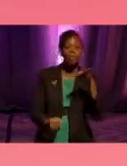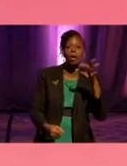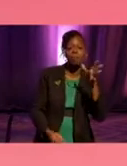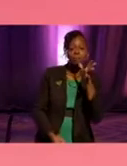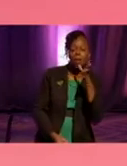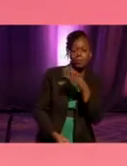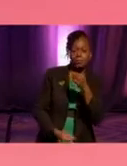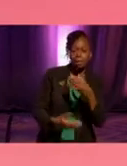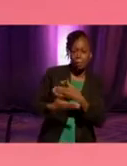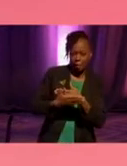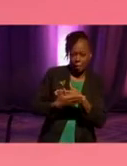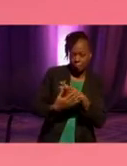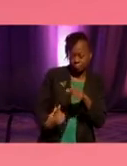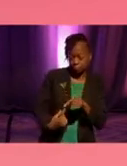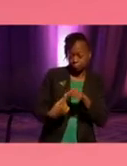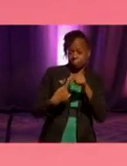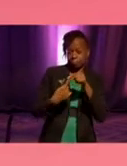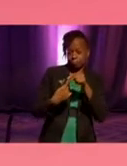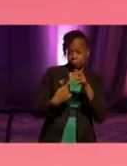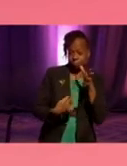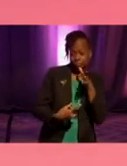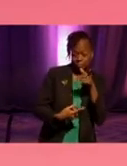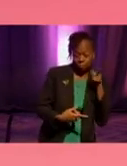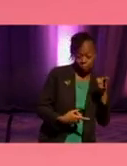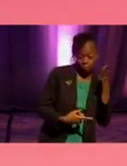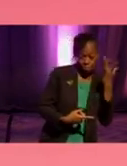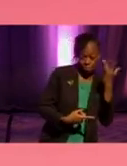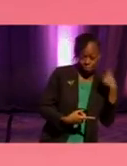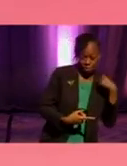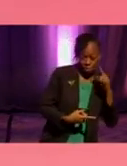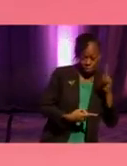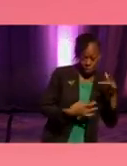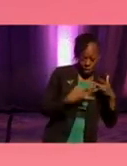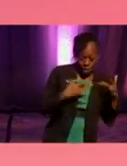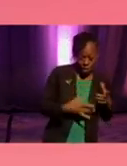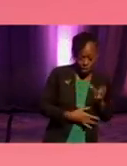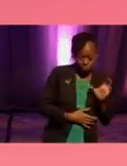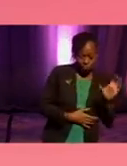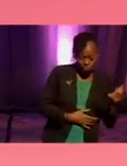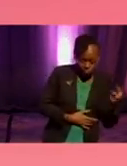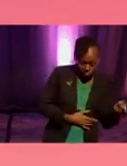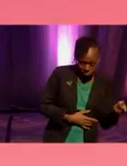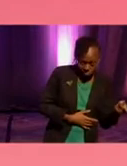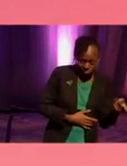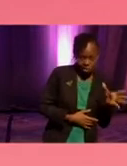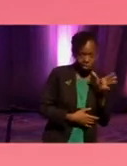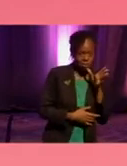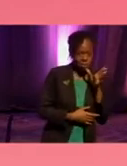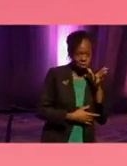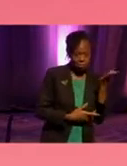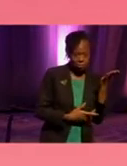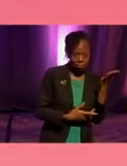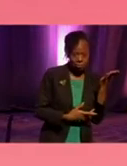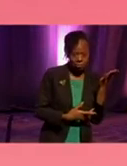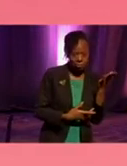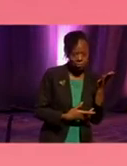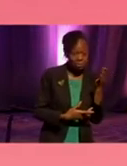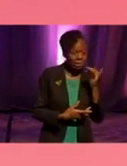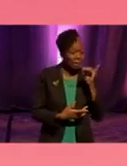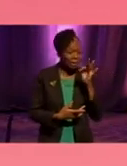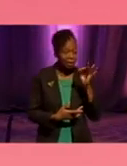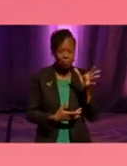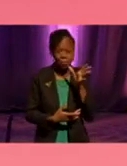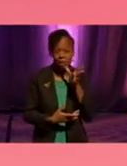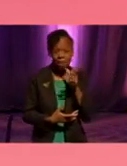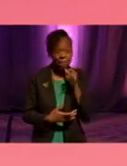babies, particularly the mothers, because that's where my heart lies. Mostly because if mom is not